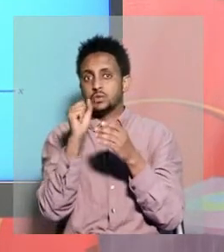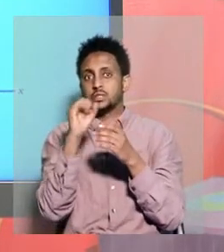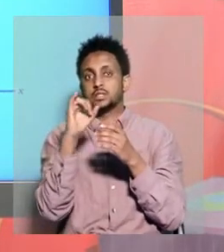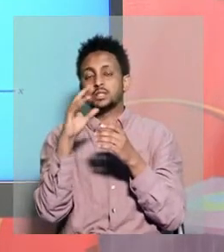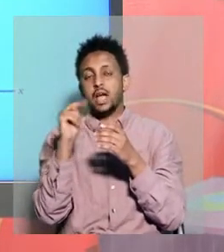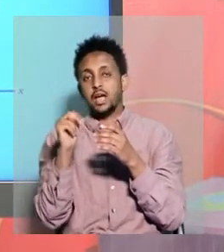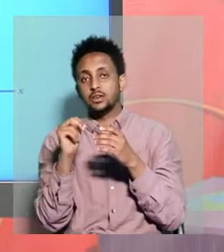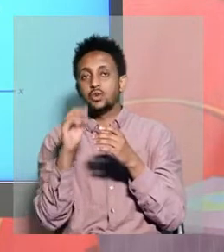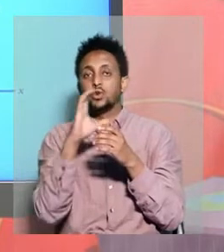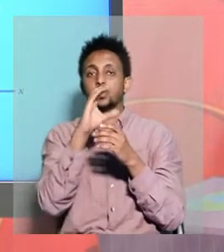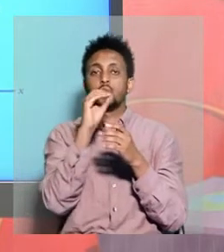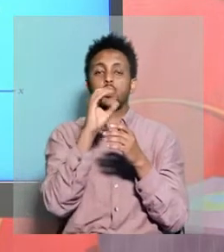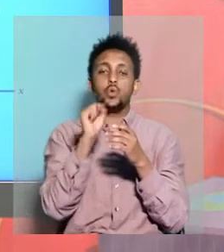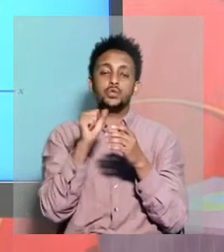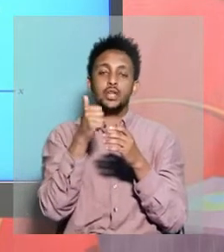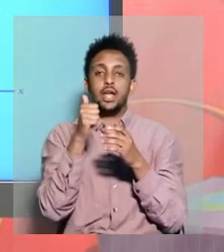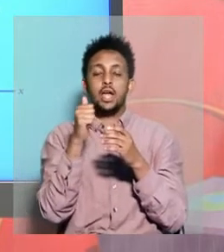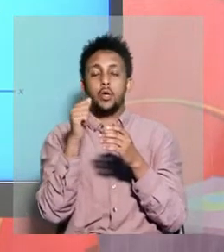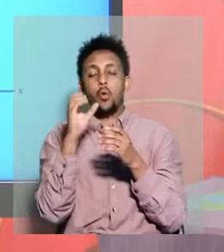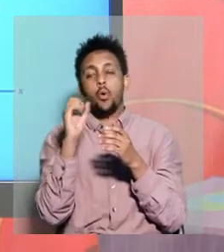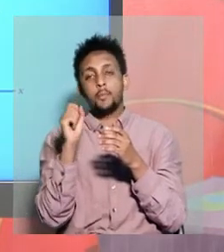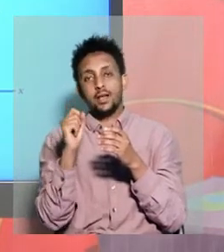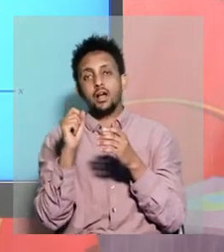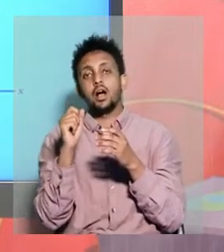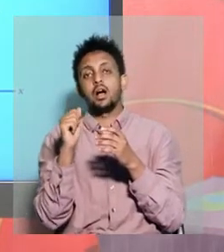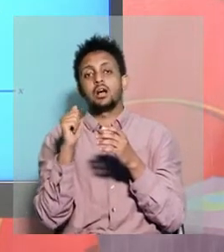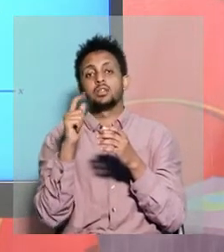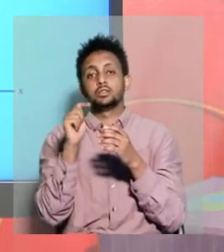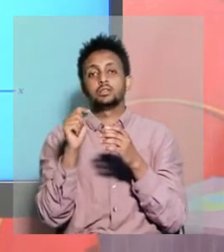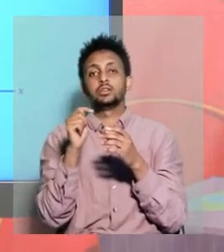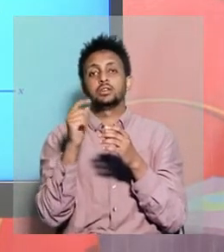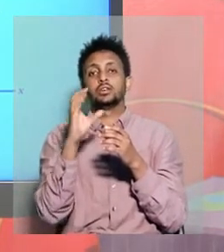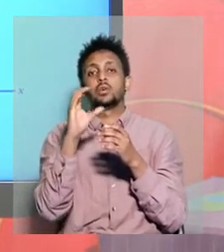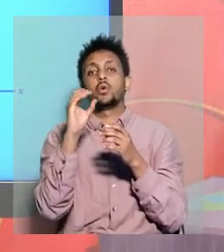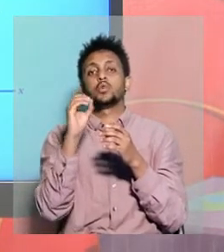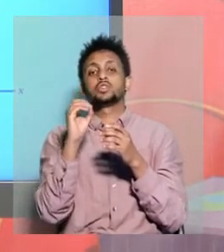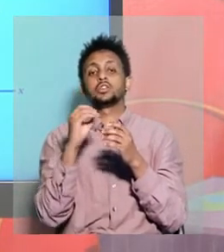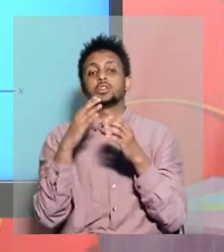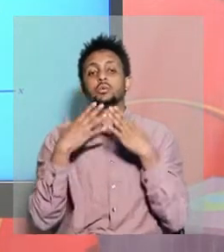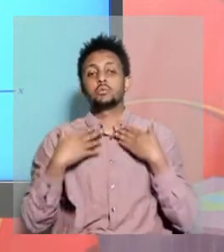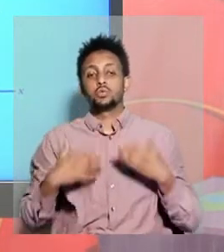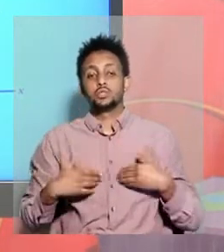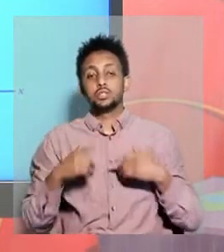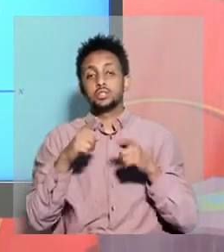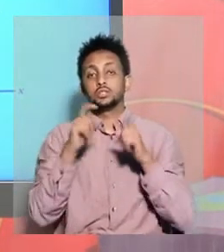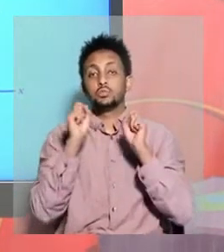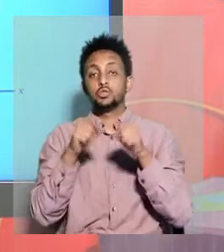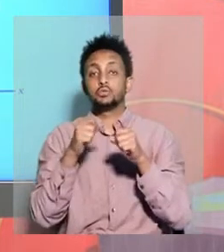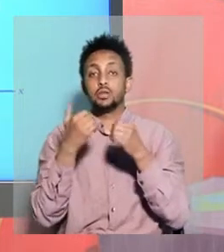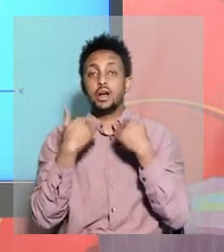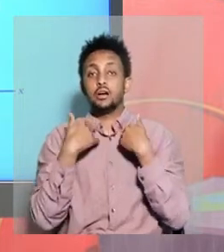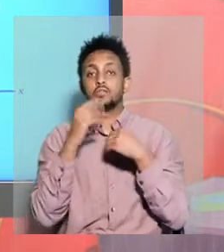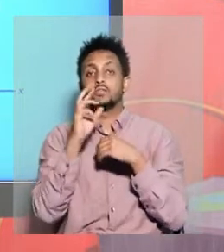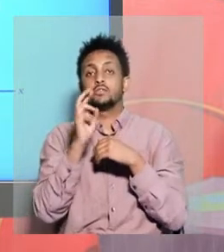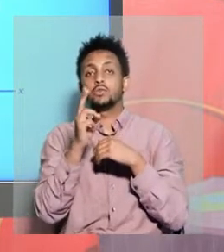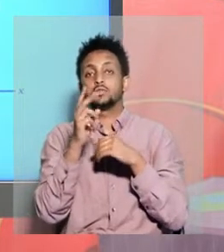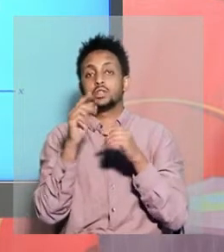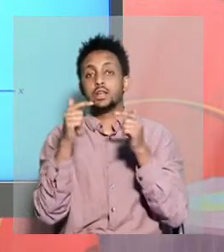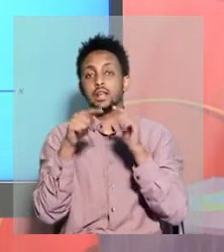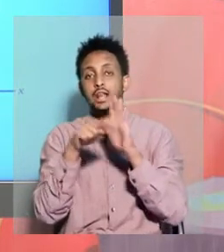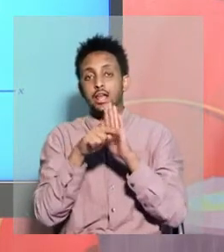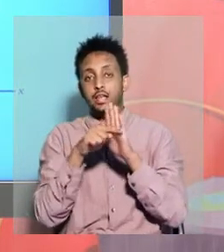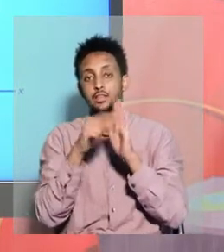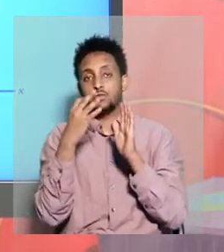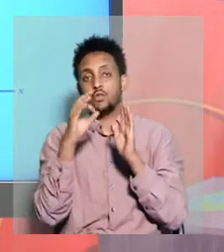or cosine function as a sine omega t or a cos omega t for oscillatory body. It's also possible to have the velocity as the negative